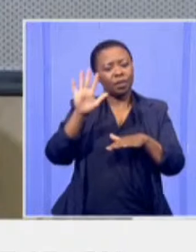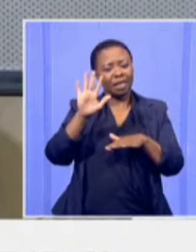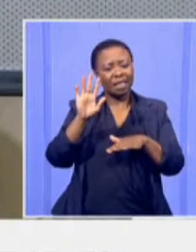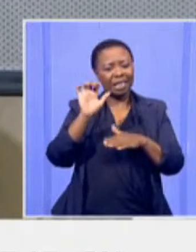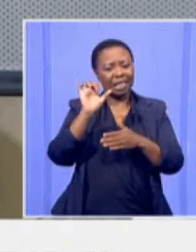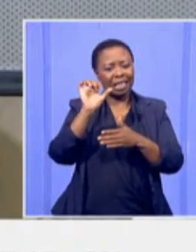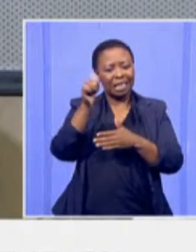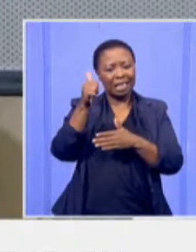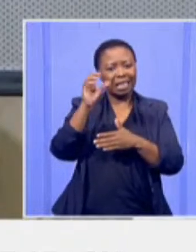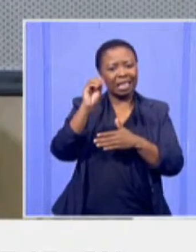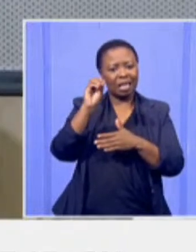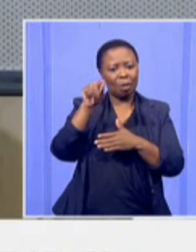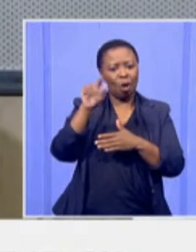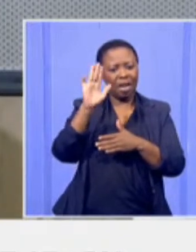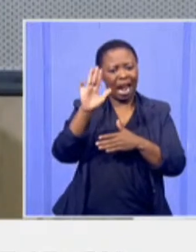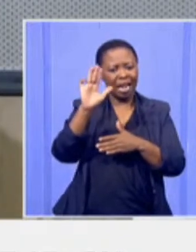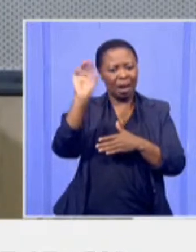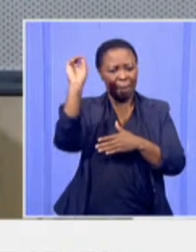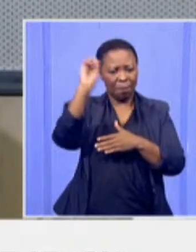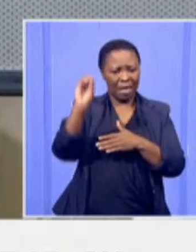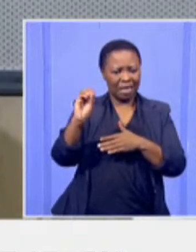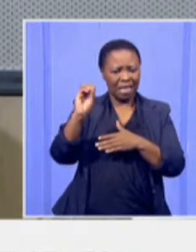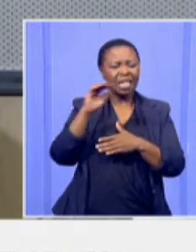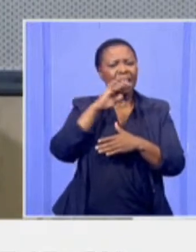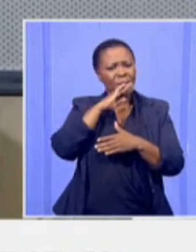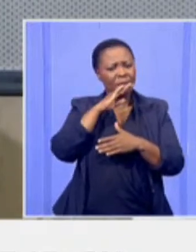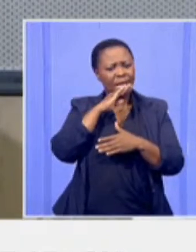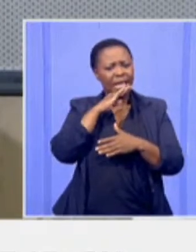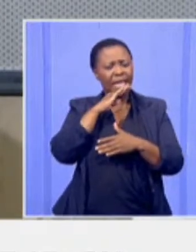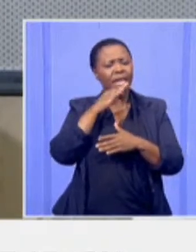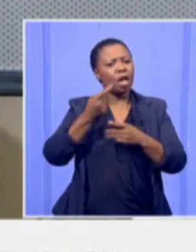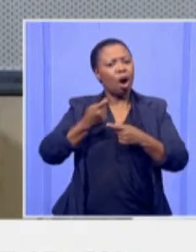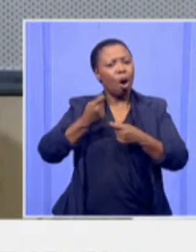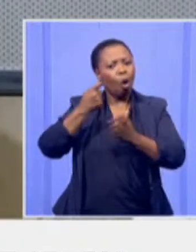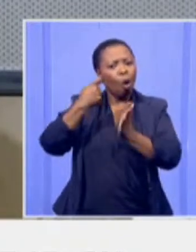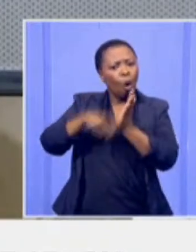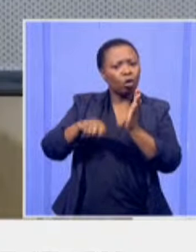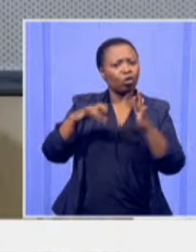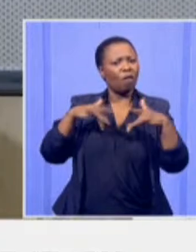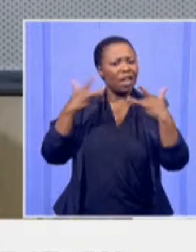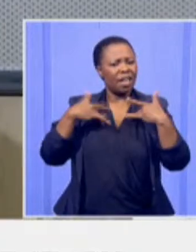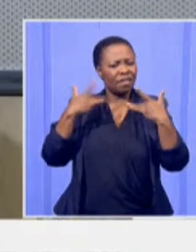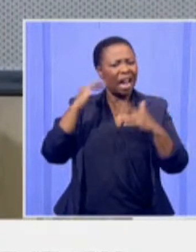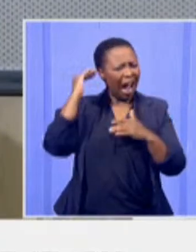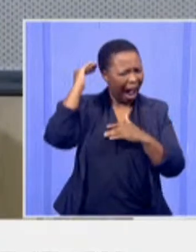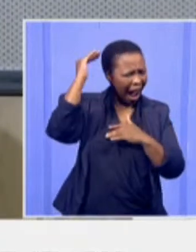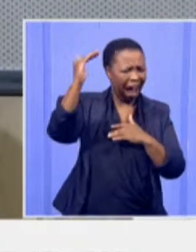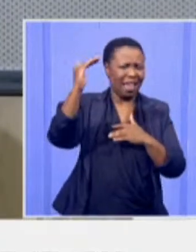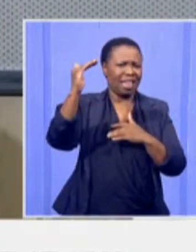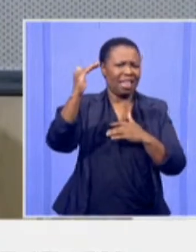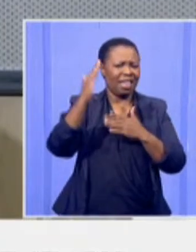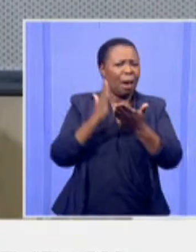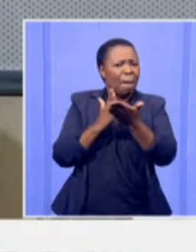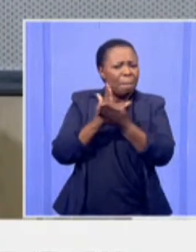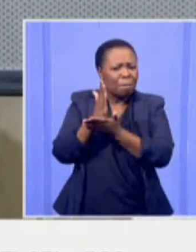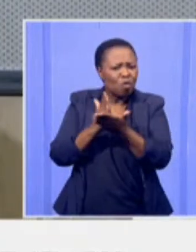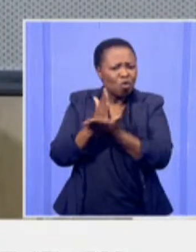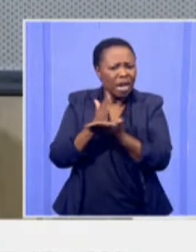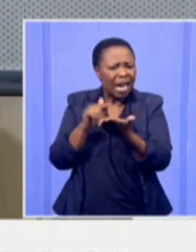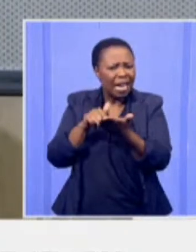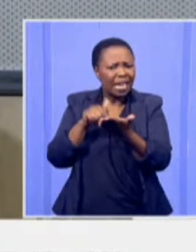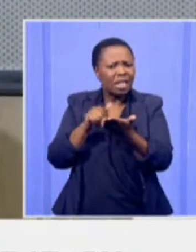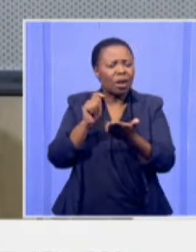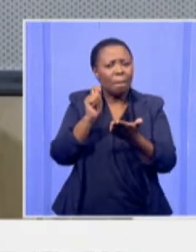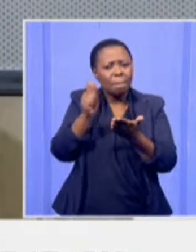Very high. Meaning cost of living is high. The price you're paying today for bread compared to what you're paying last